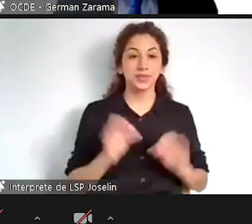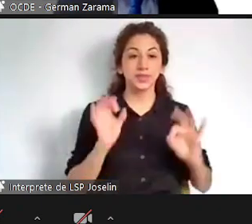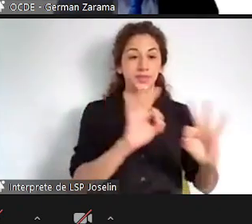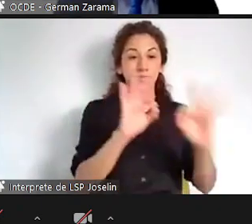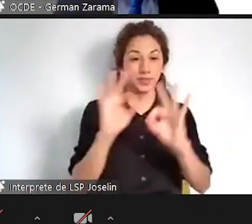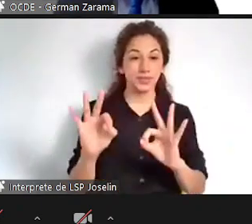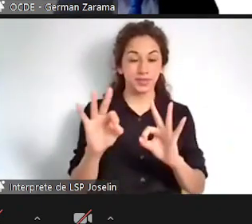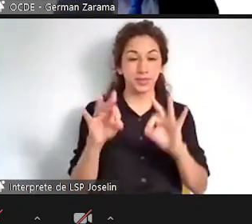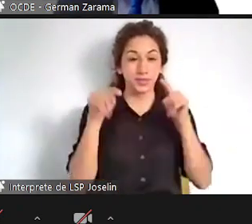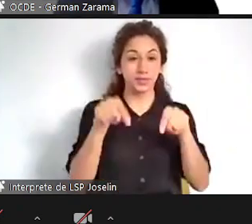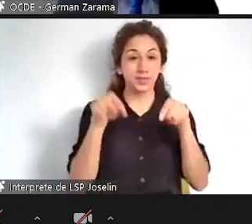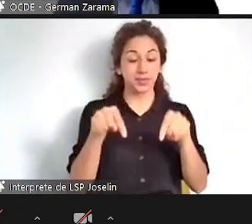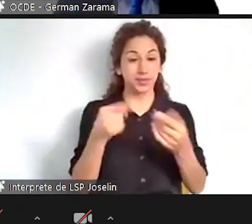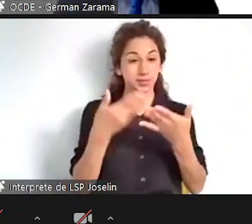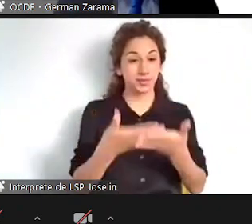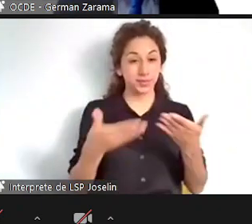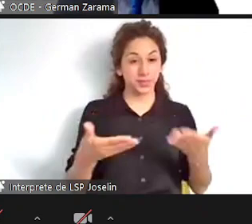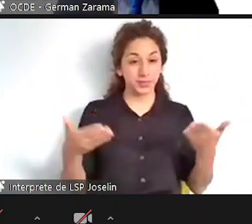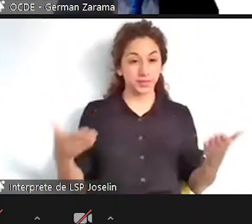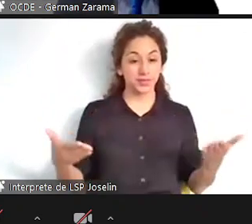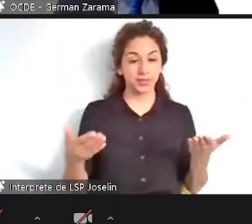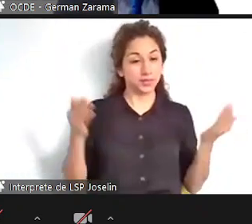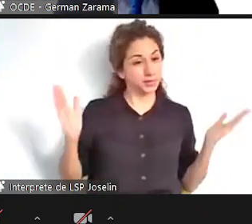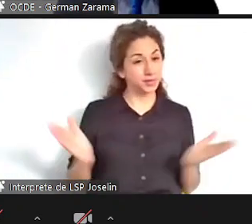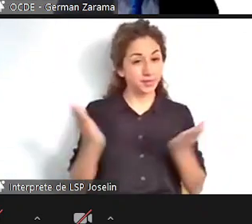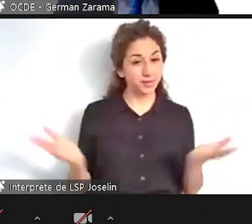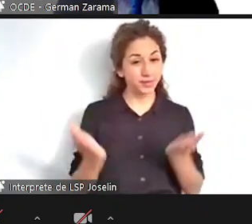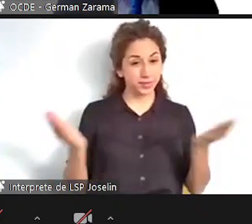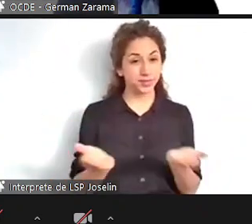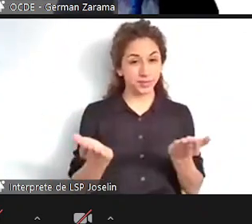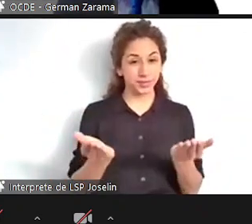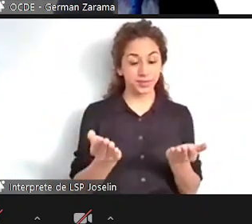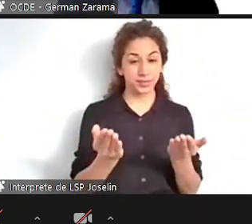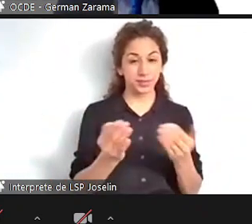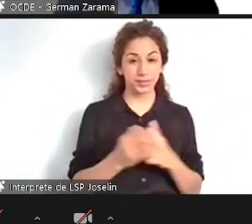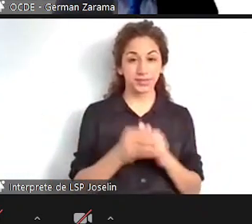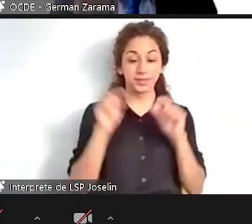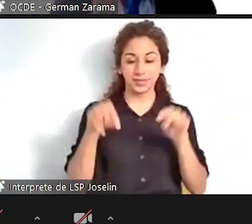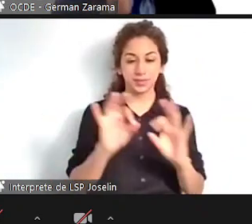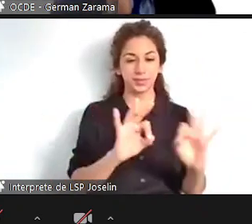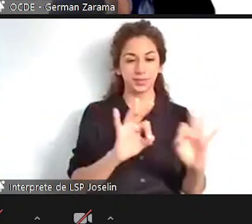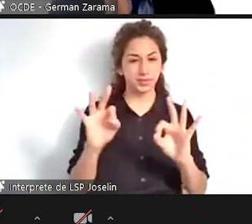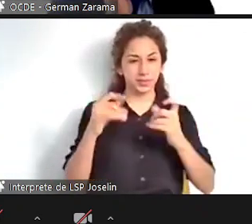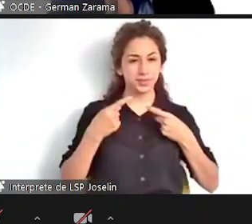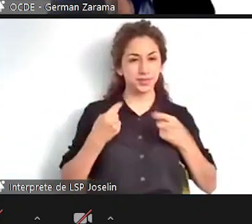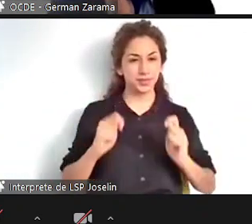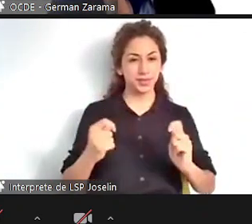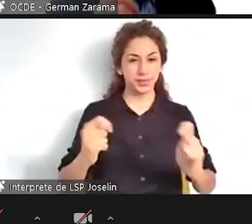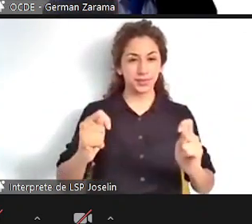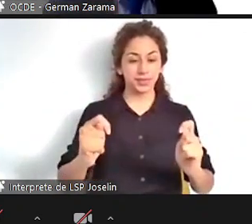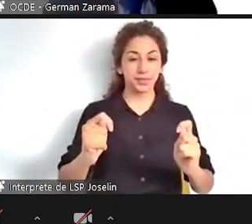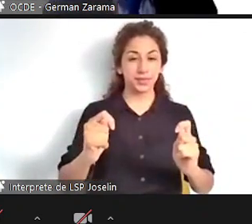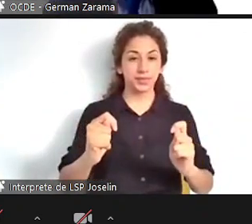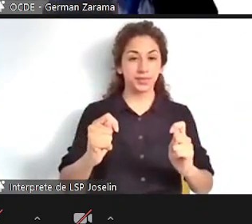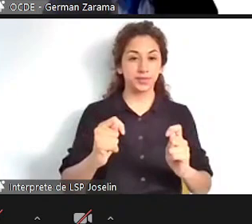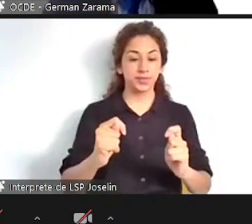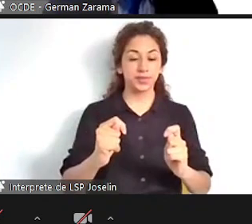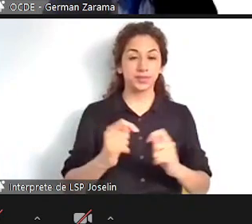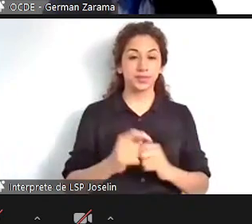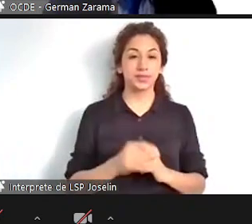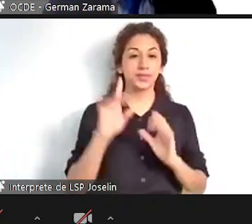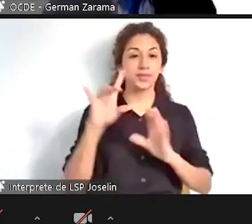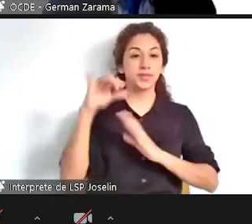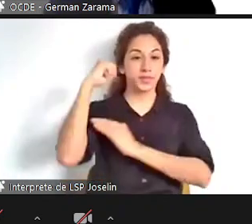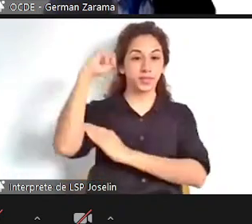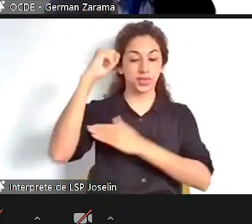well we have these conditions while we push the cart and the same